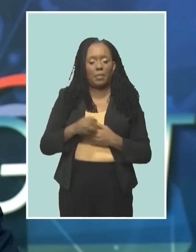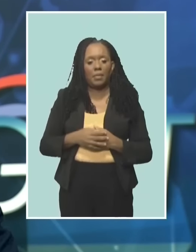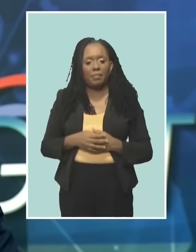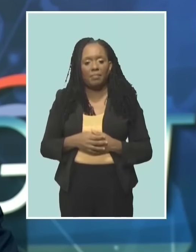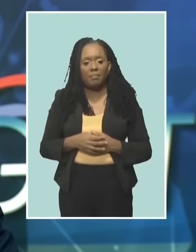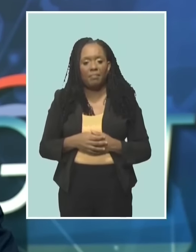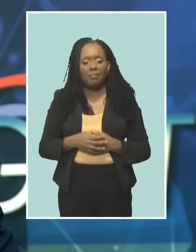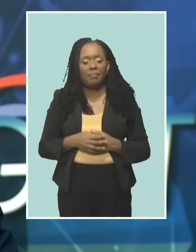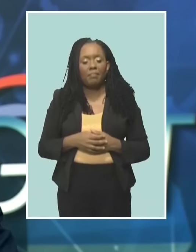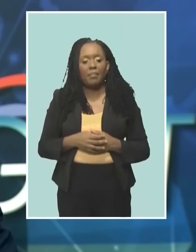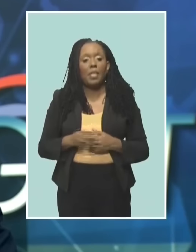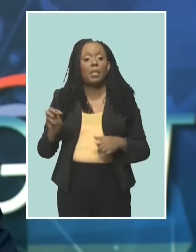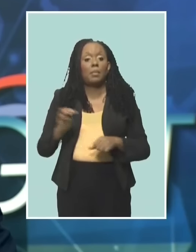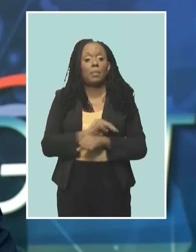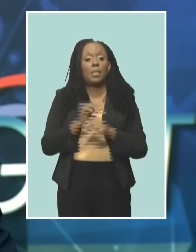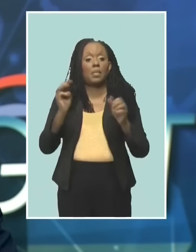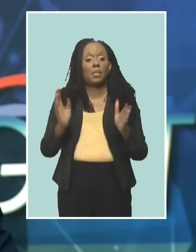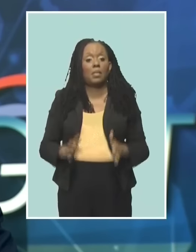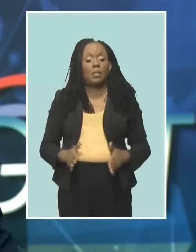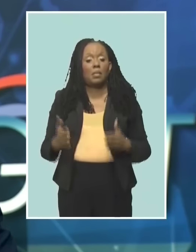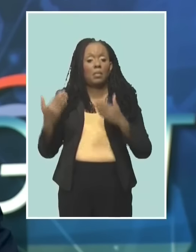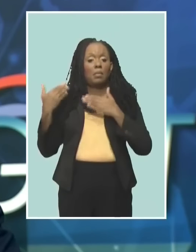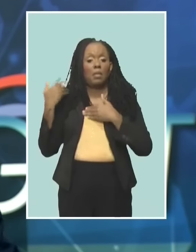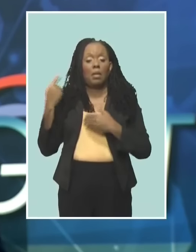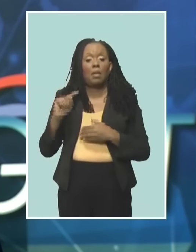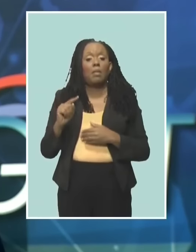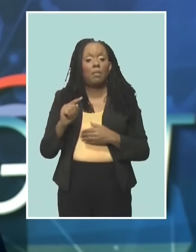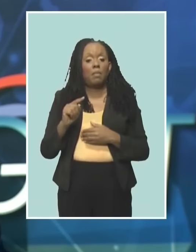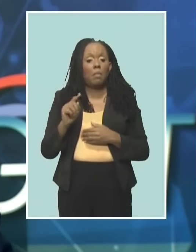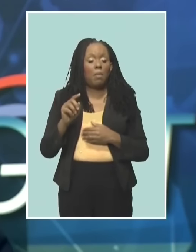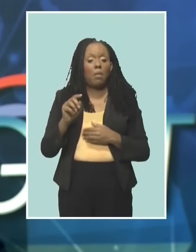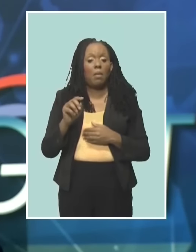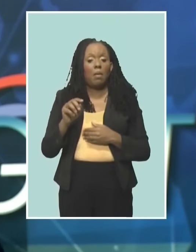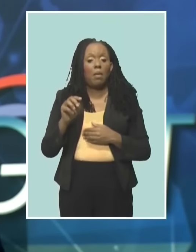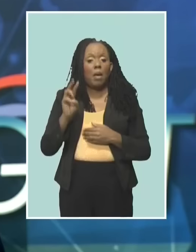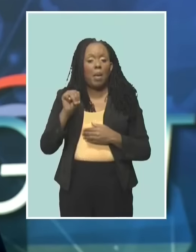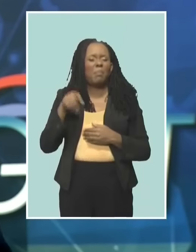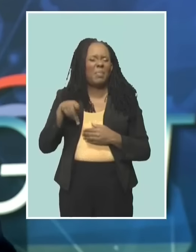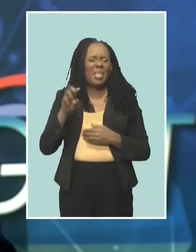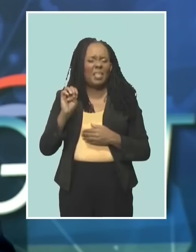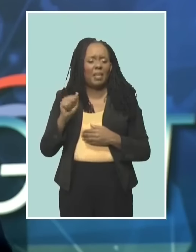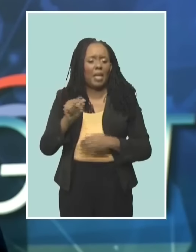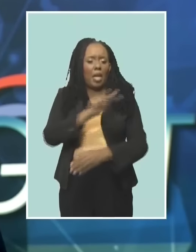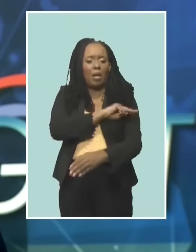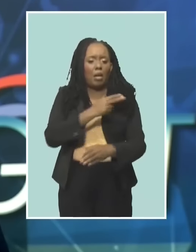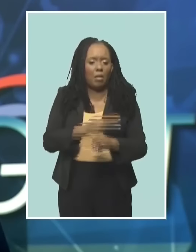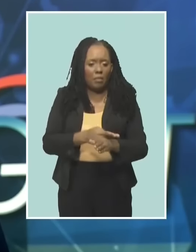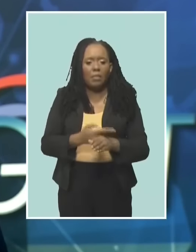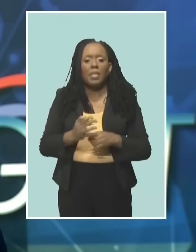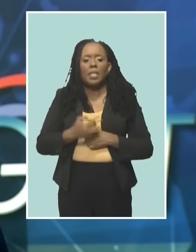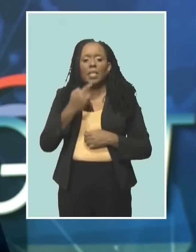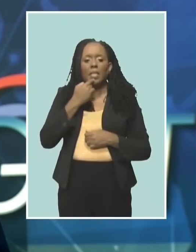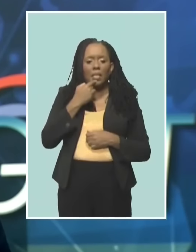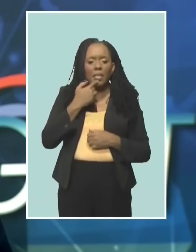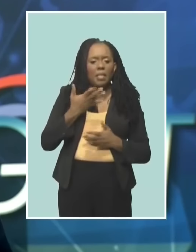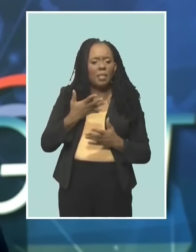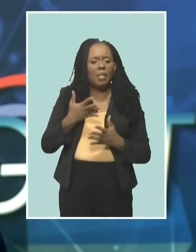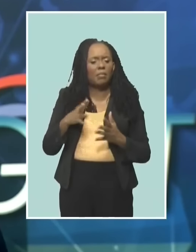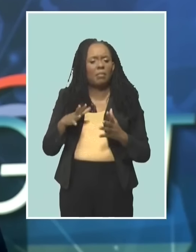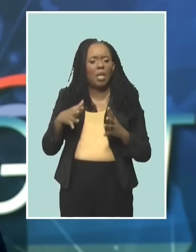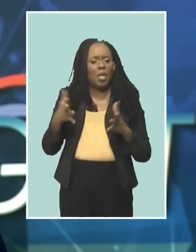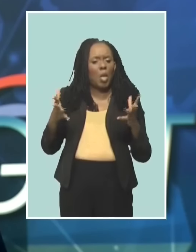says financial exploitation of the elderly is on the increase. He was speaking as the lower house considered a resolution